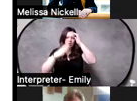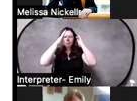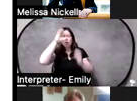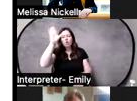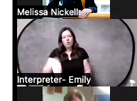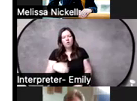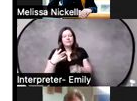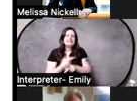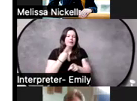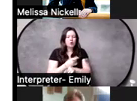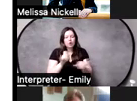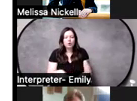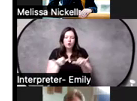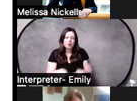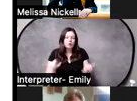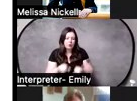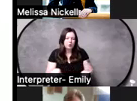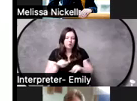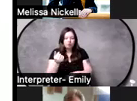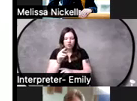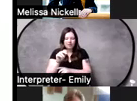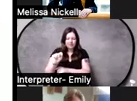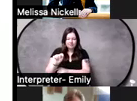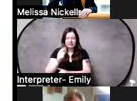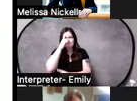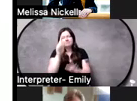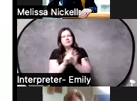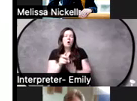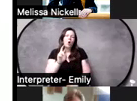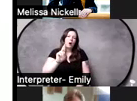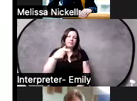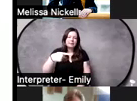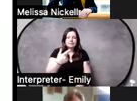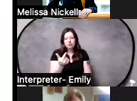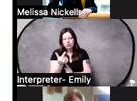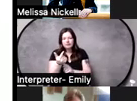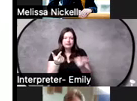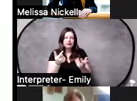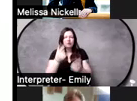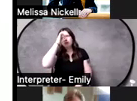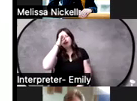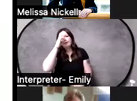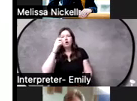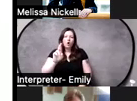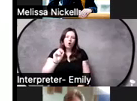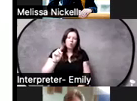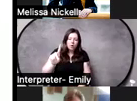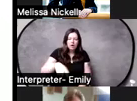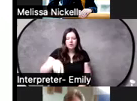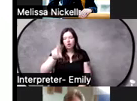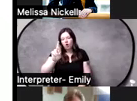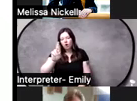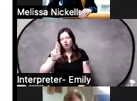about what are called RPG or research program project grants are the R01, R21, and R03. And